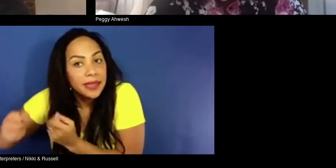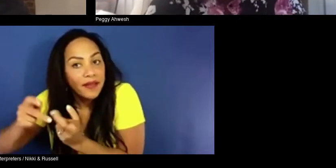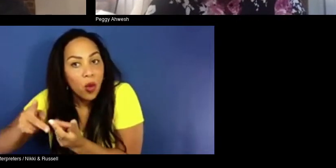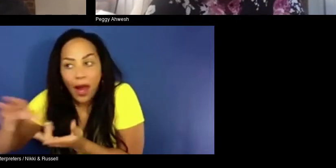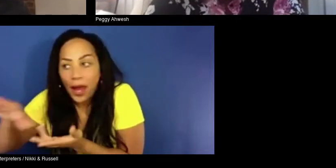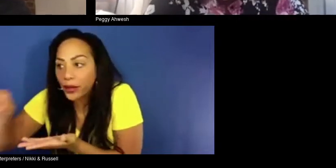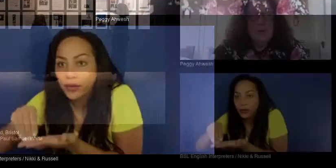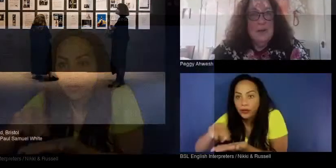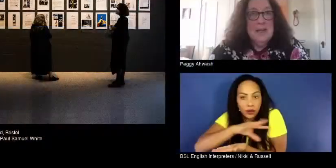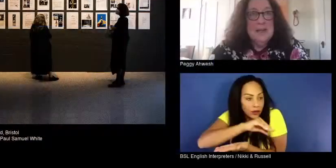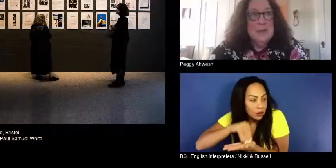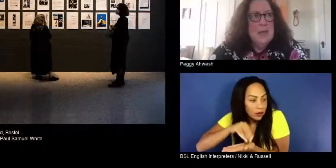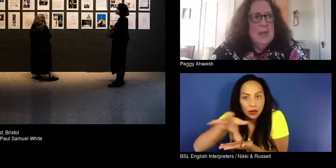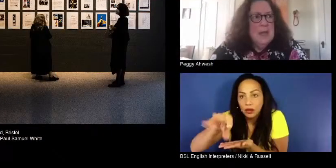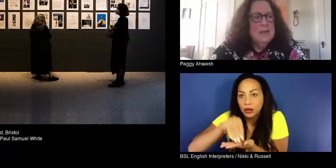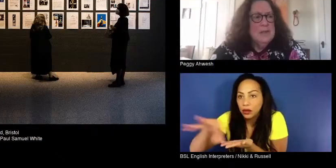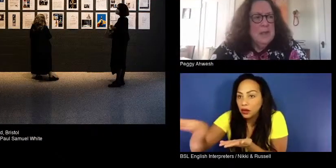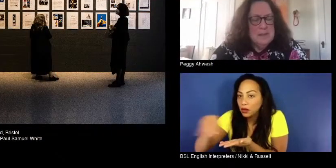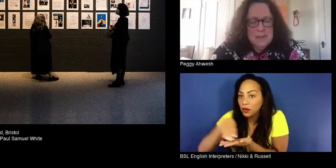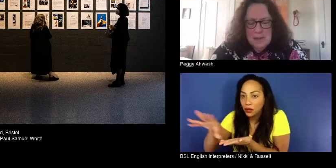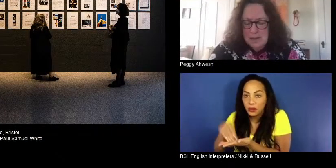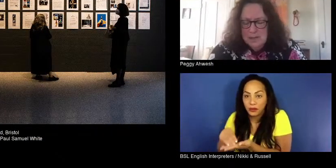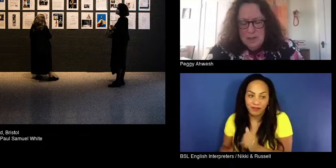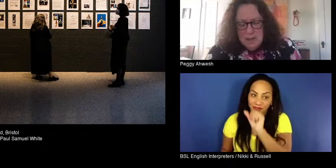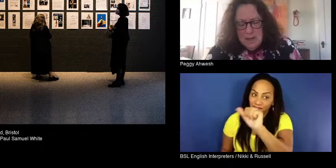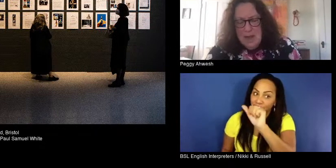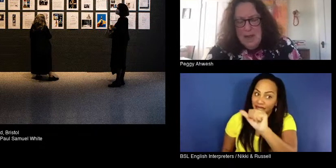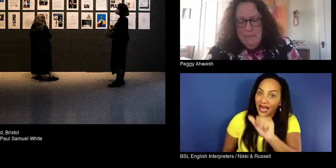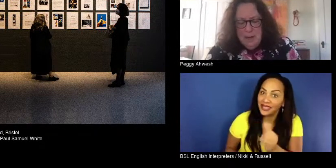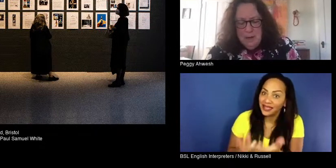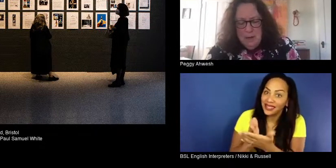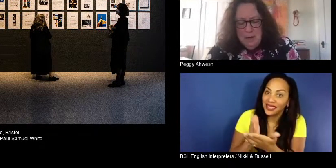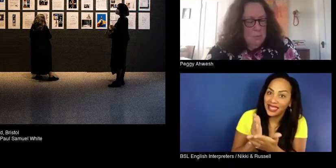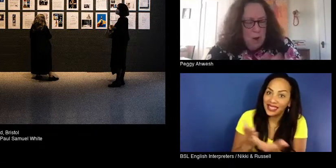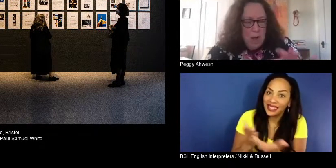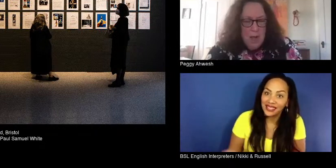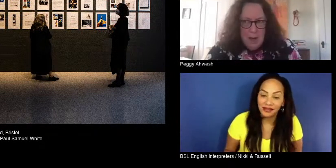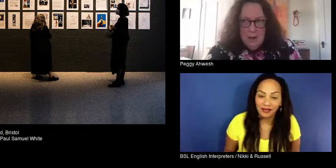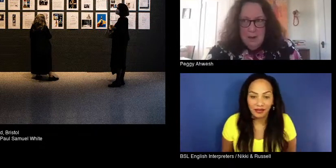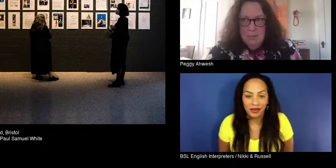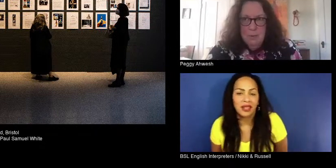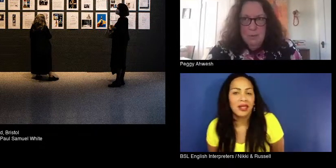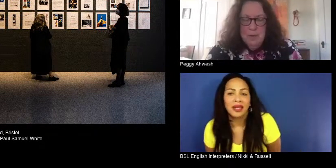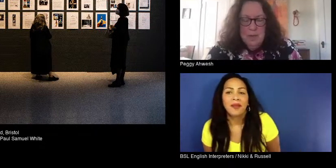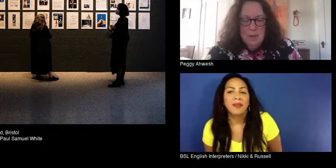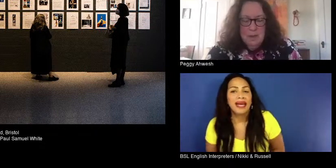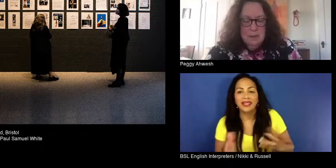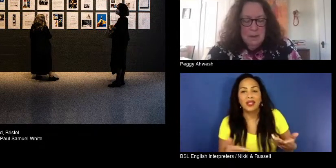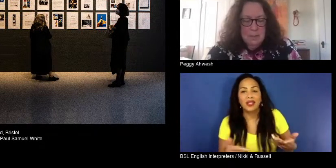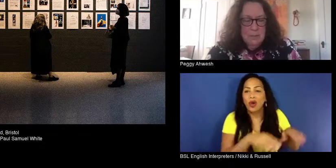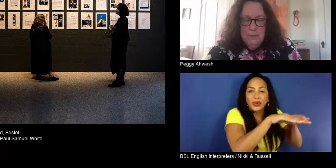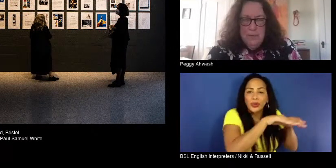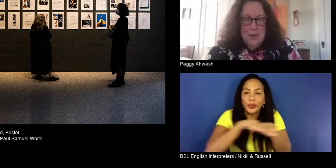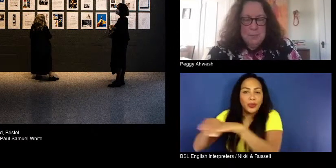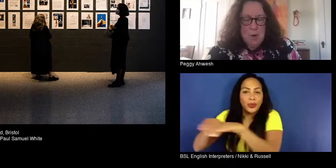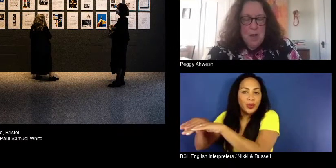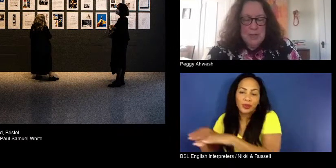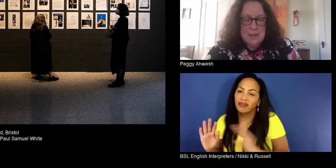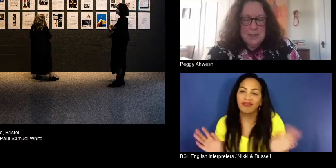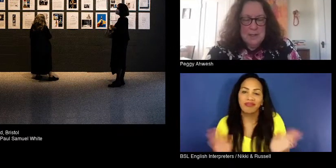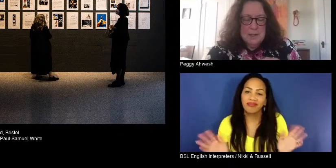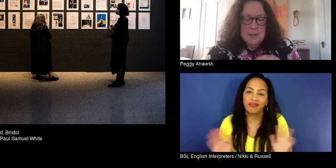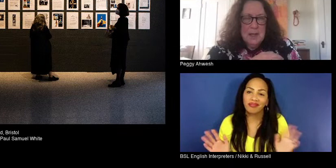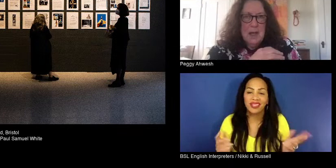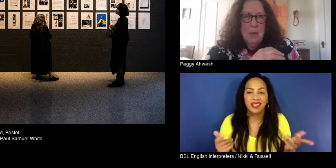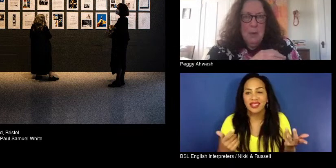Yeah, I mean, it certainly is, but it's an uneven ride through the various